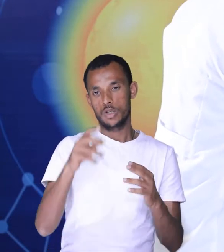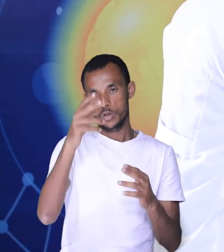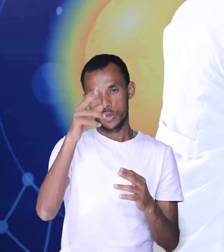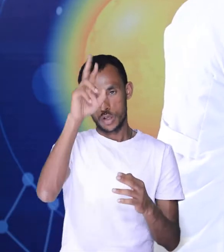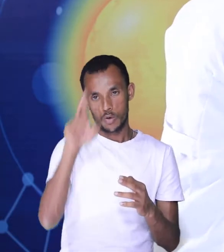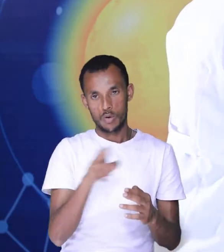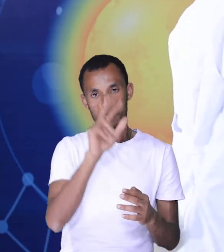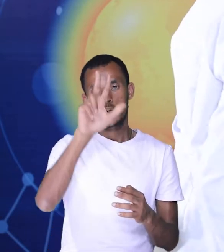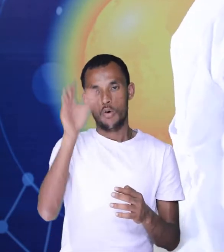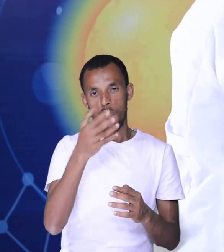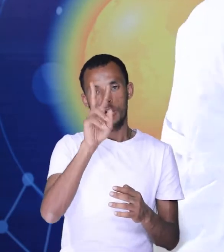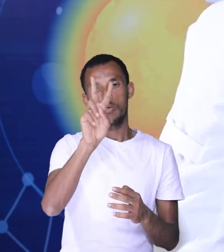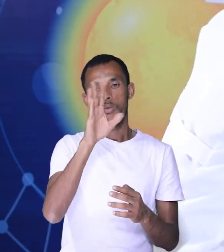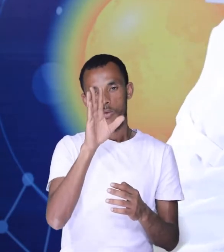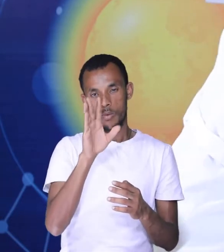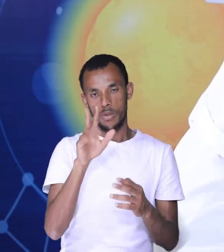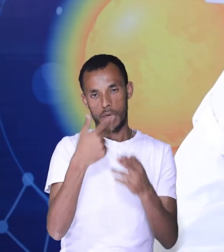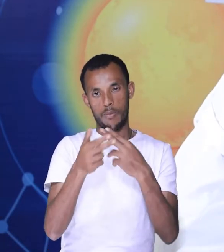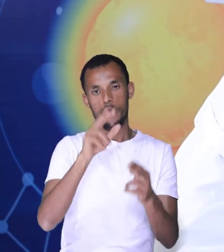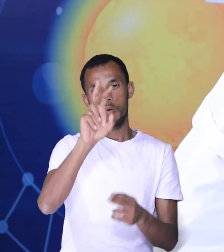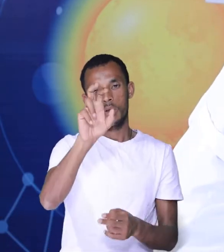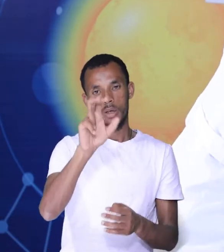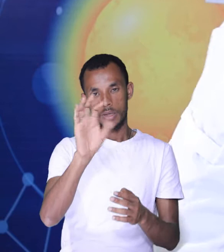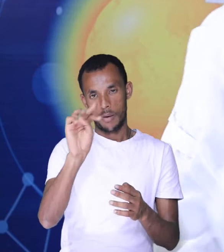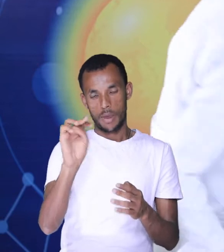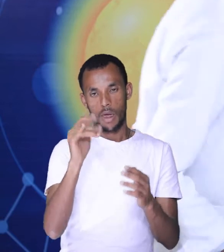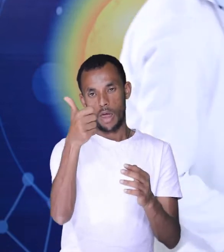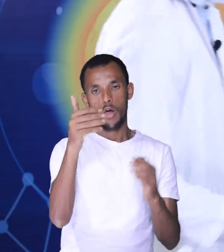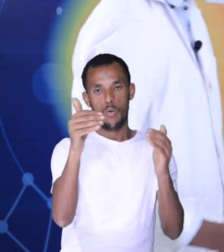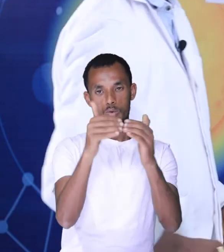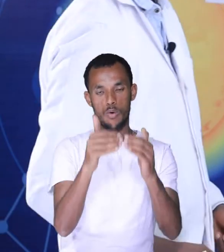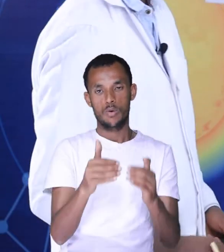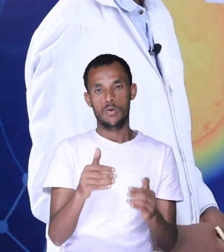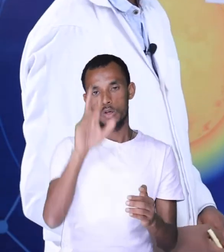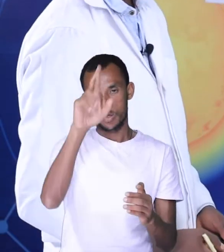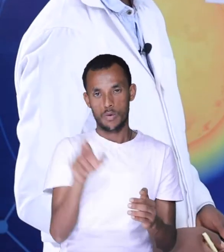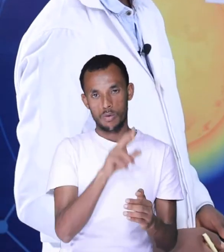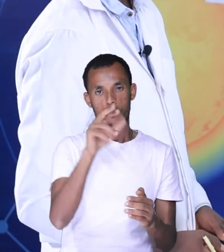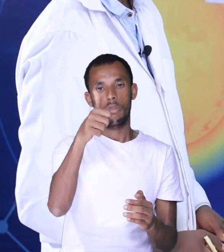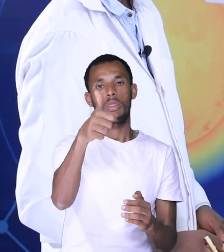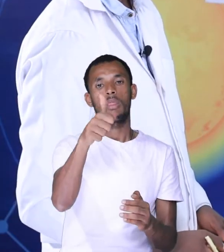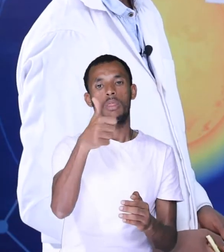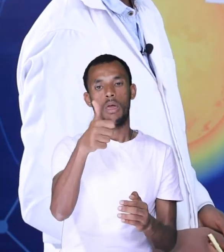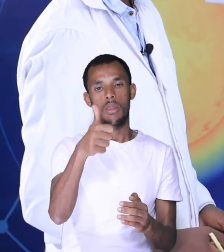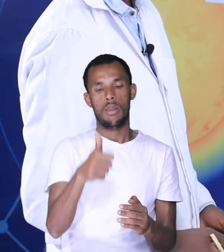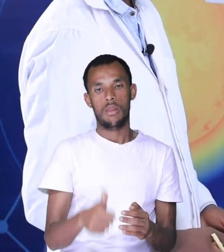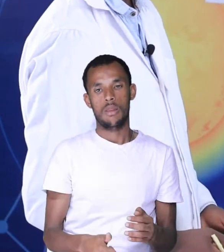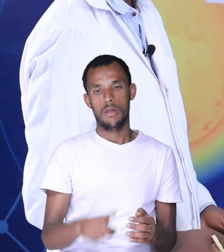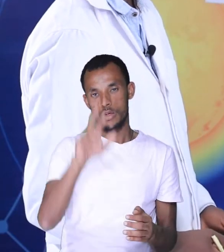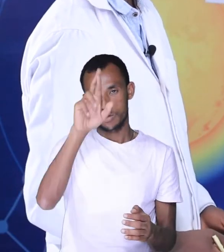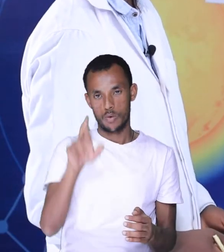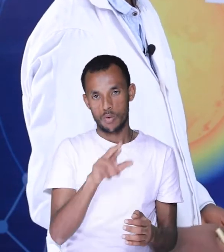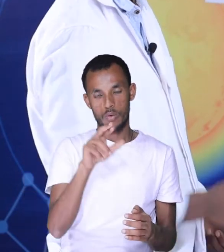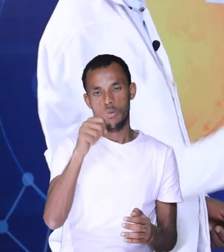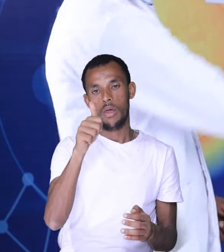3 over 2 times 20 centimeter. So A equals to the square root of 10, the square root of